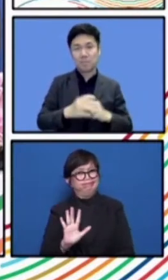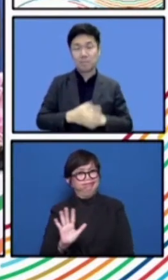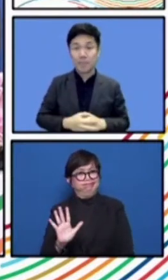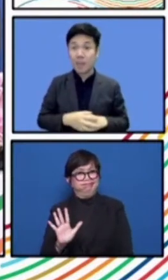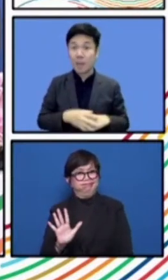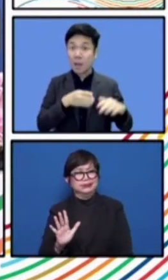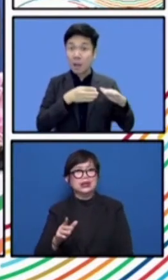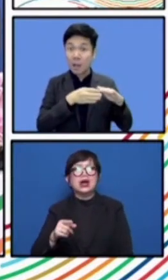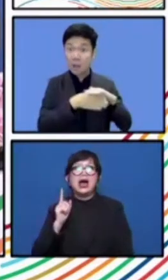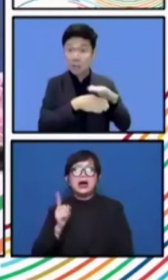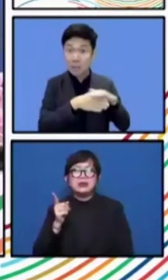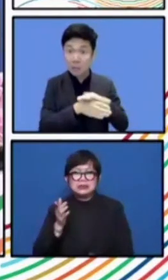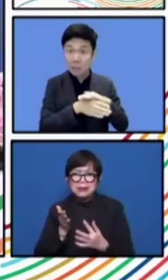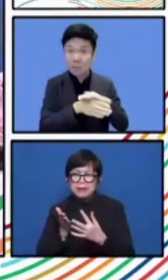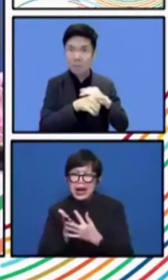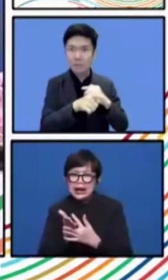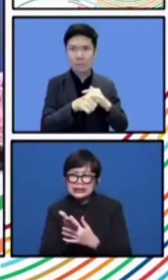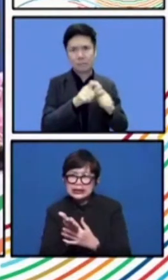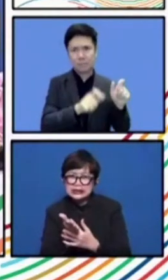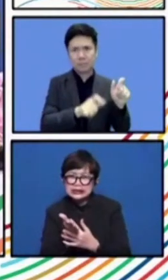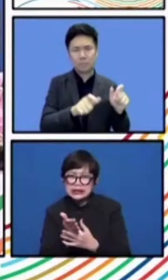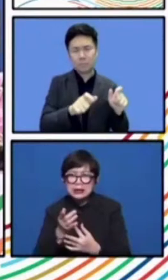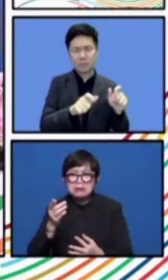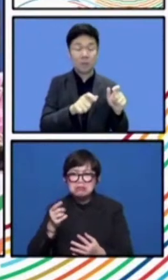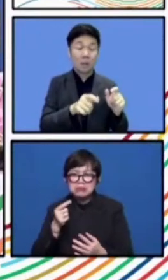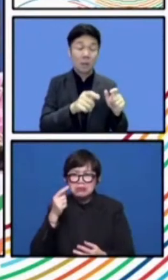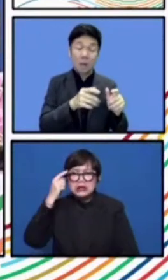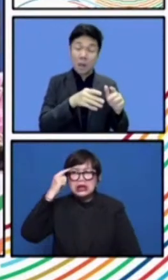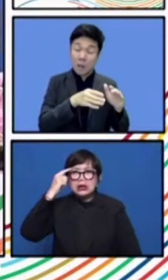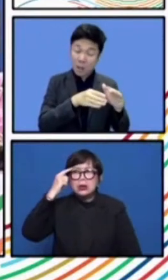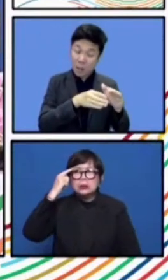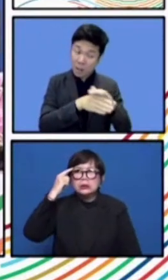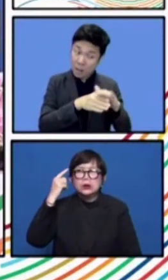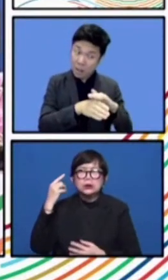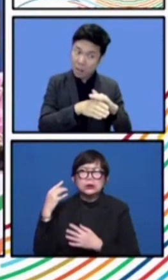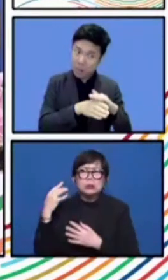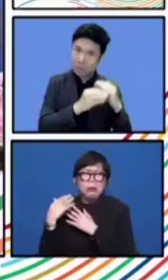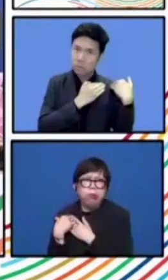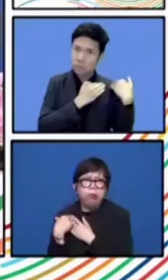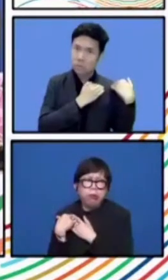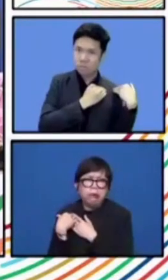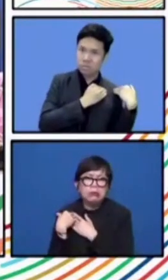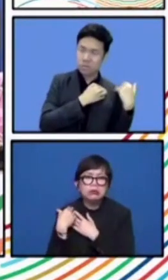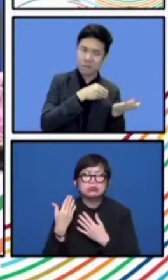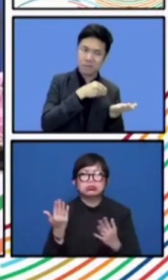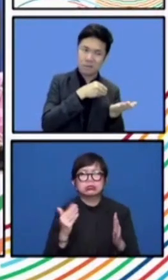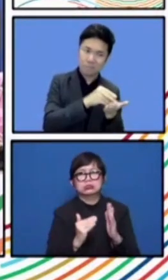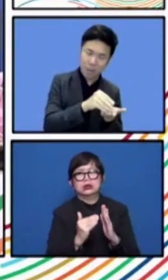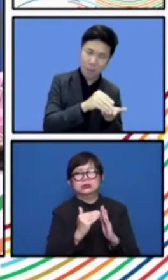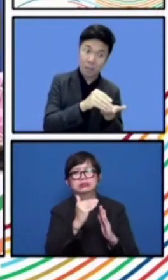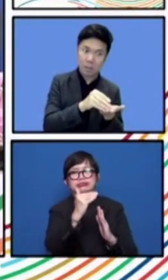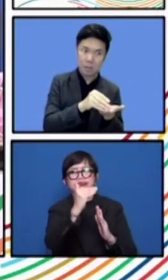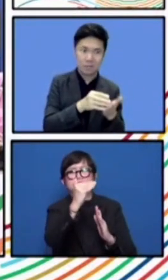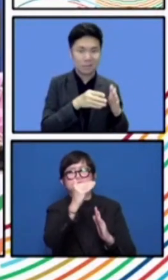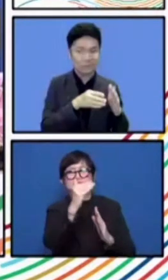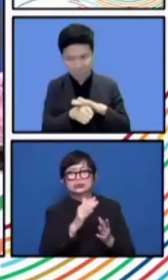burden in all levels of Administration and management